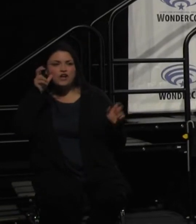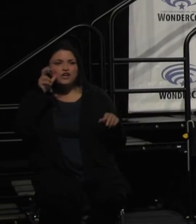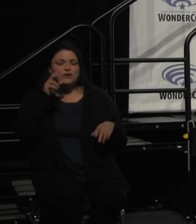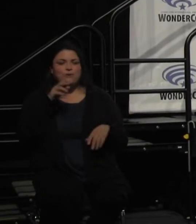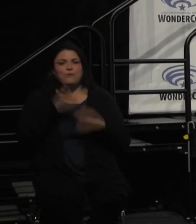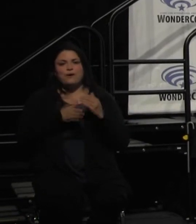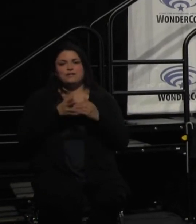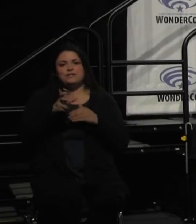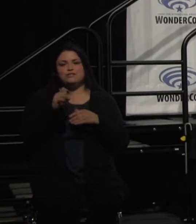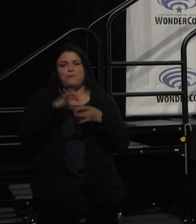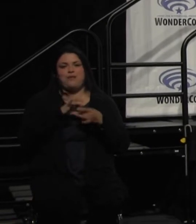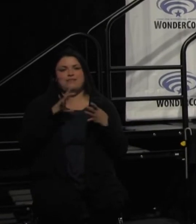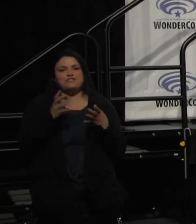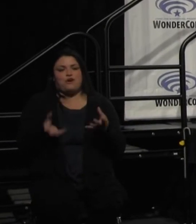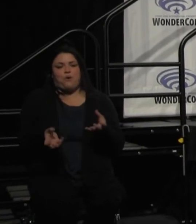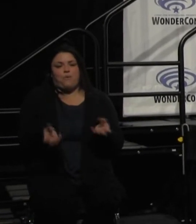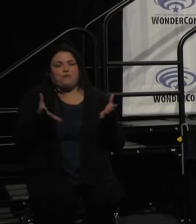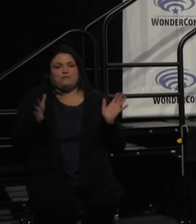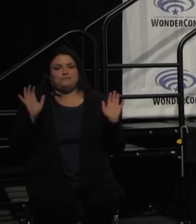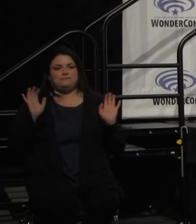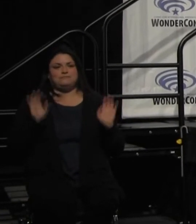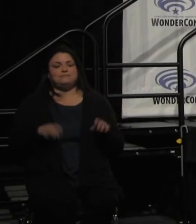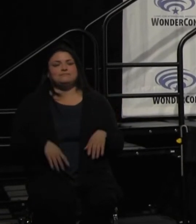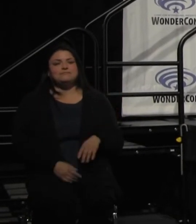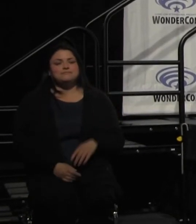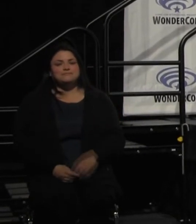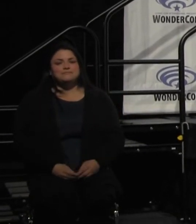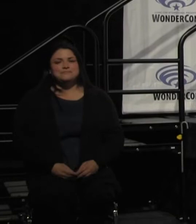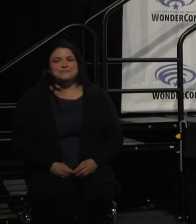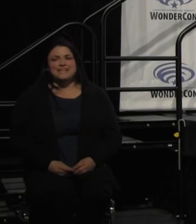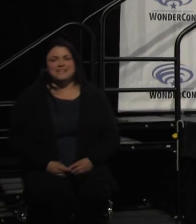lets go of the guy's nuts,